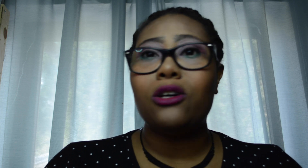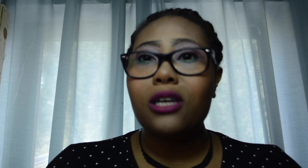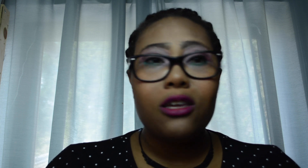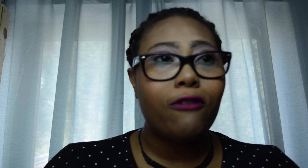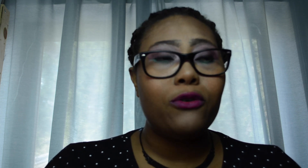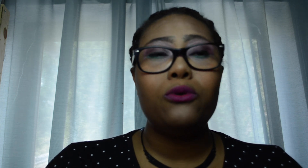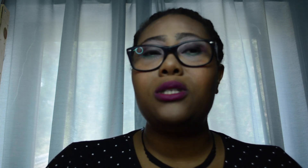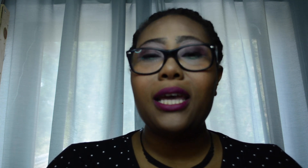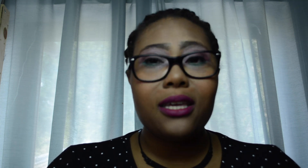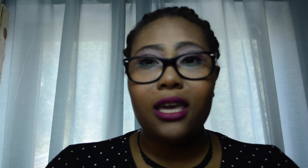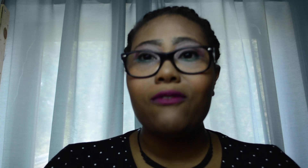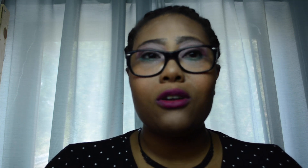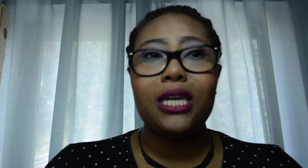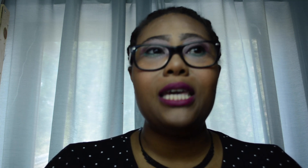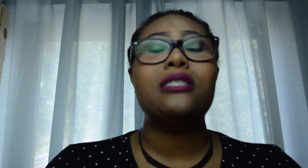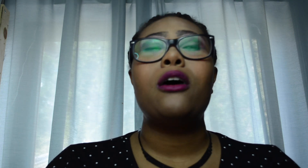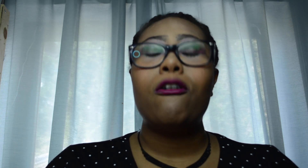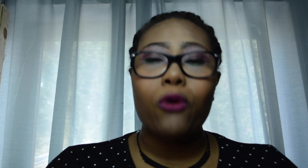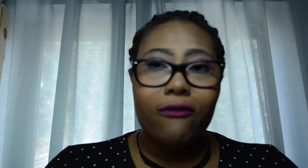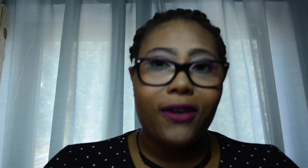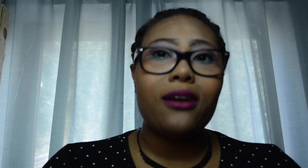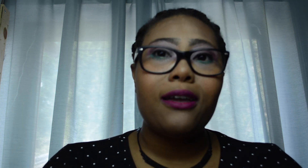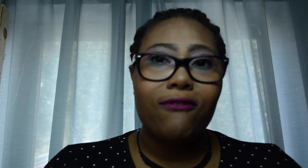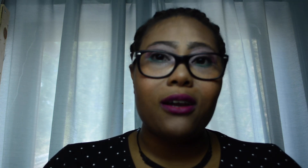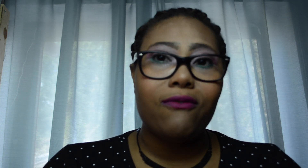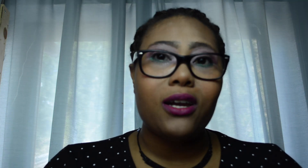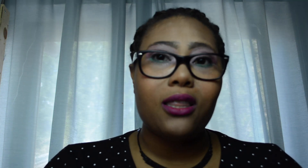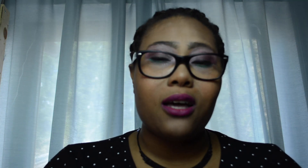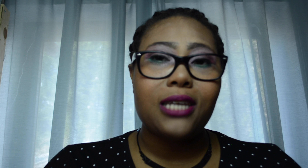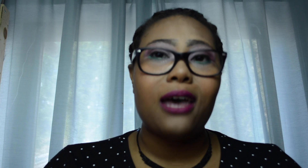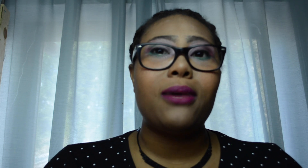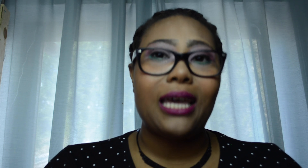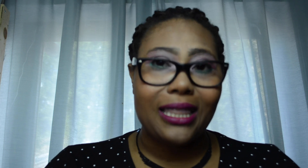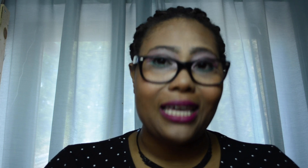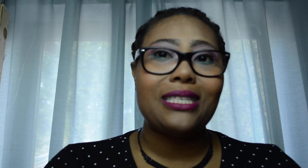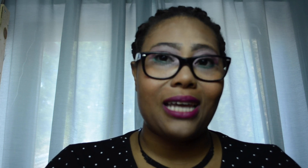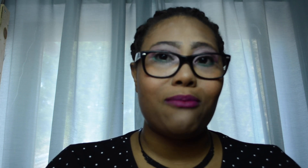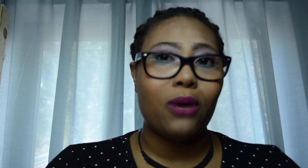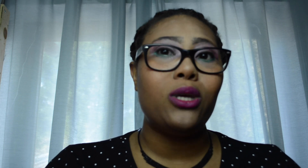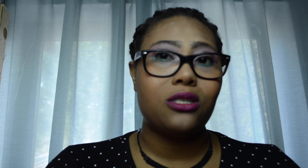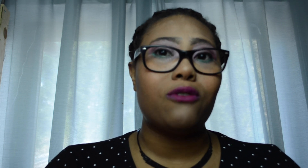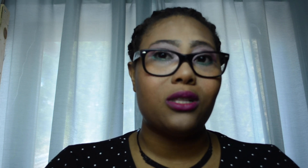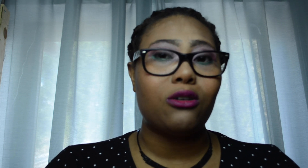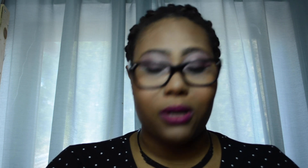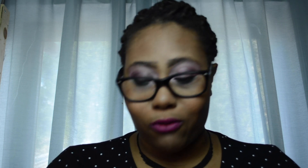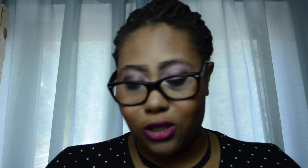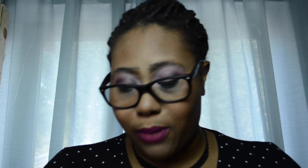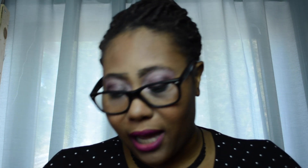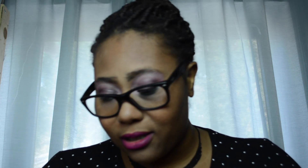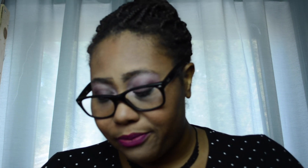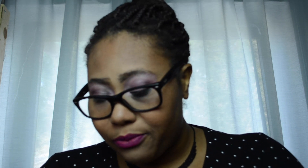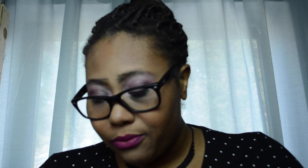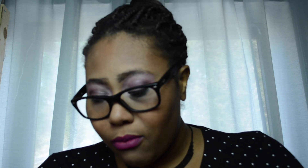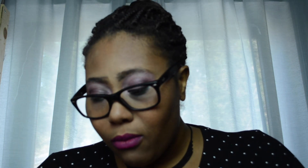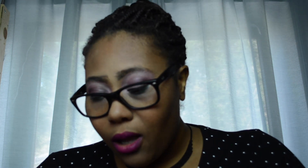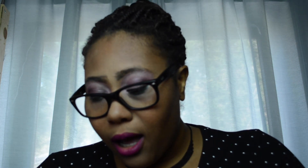houses, cooking your food, taking care of your kids for a very, very, very long time. I think it's time that we deserve a little bit of